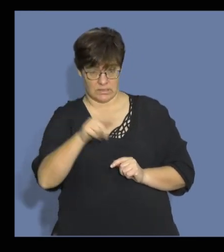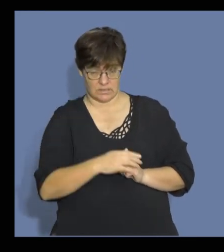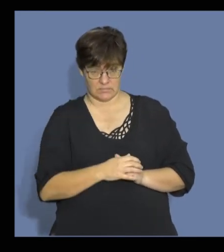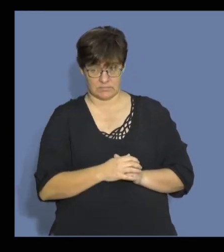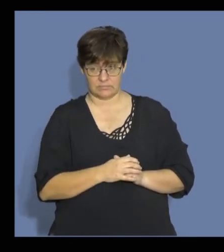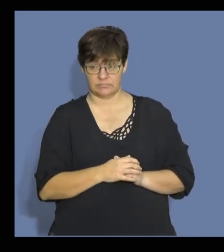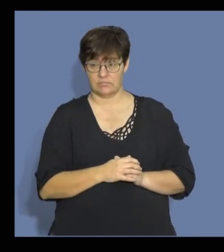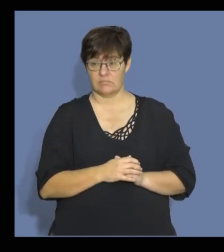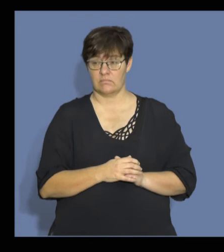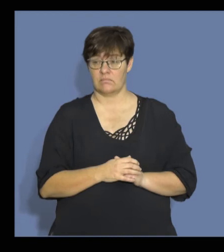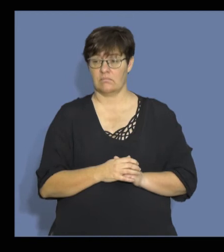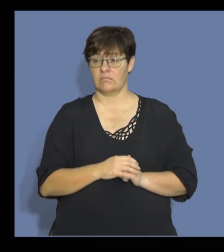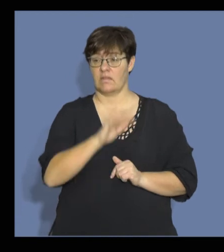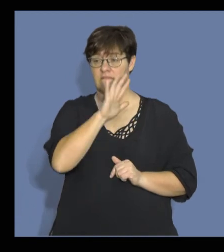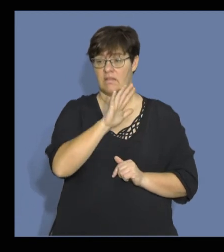hypotenuse squared,